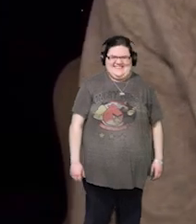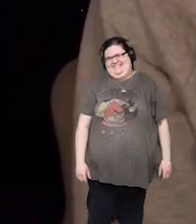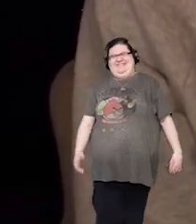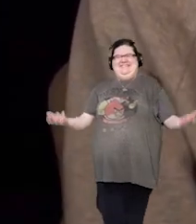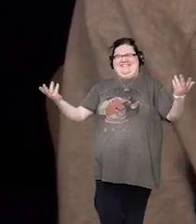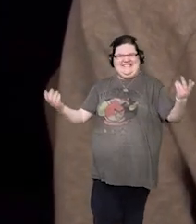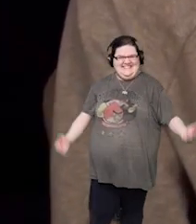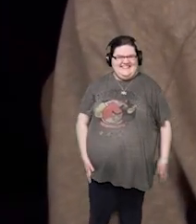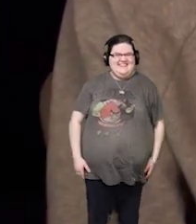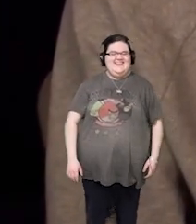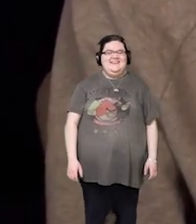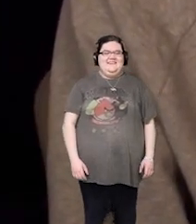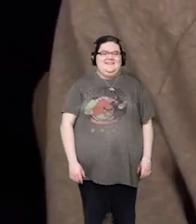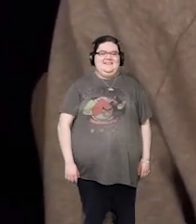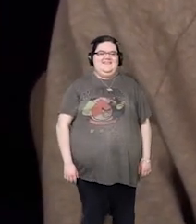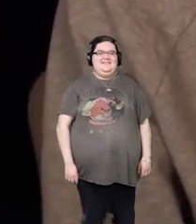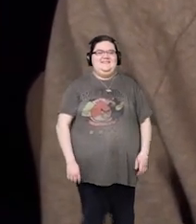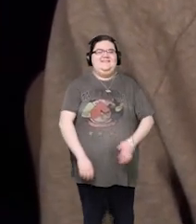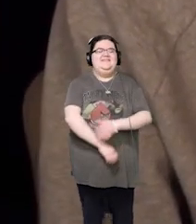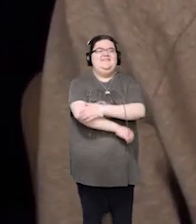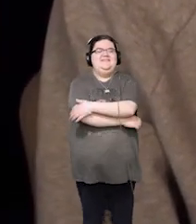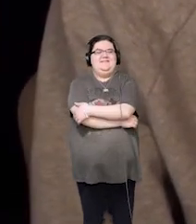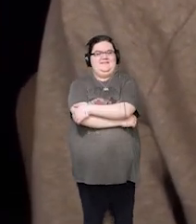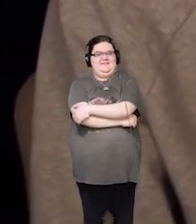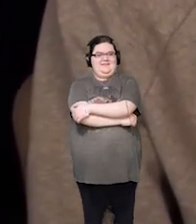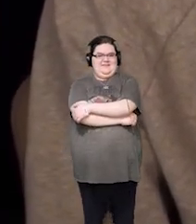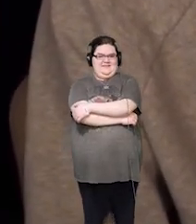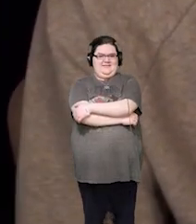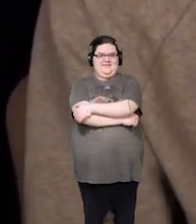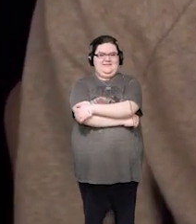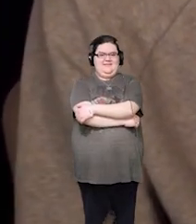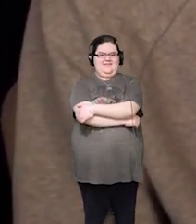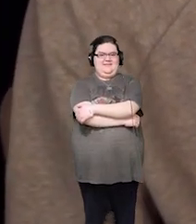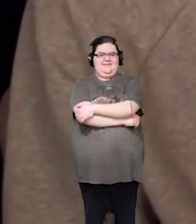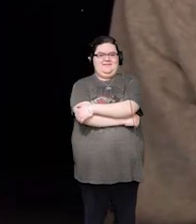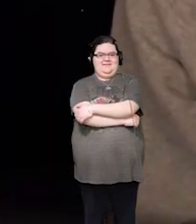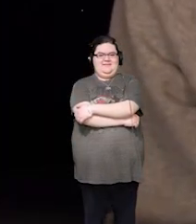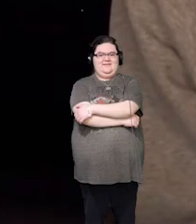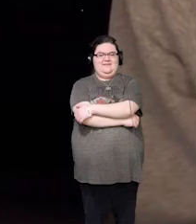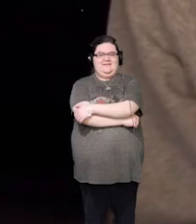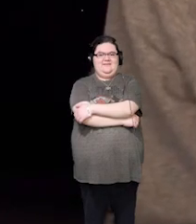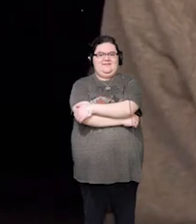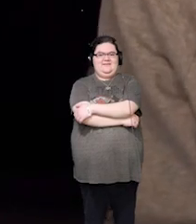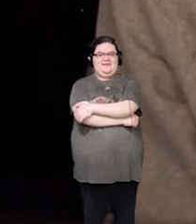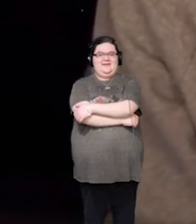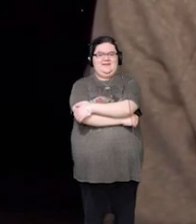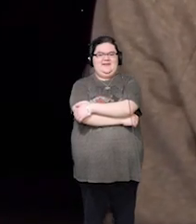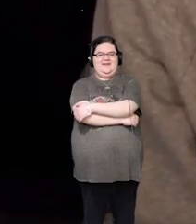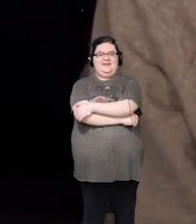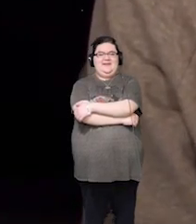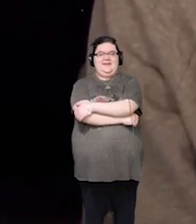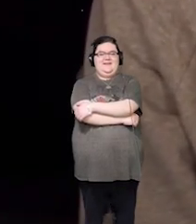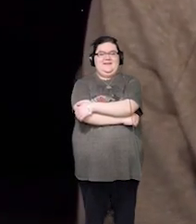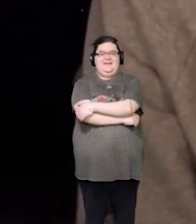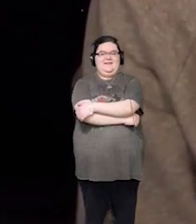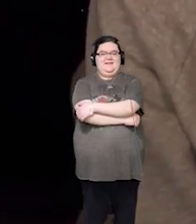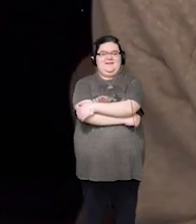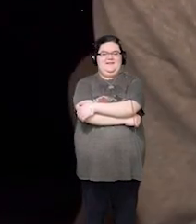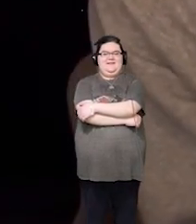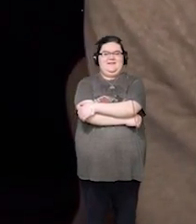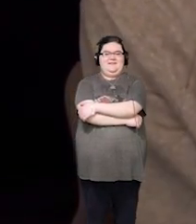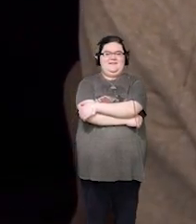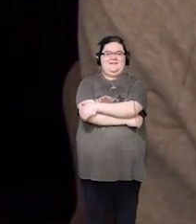Buy more of that. In your toilet, right? And then you call a plumber in. Because then the plumber is there like, I literally can't find